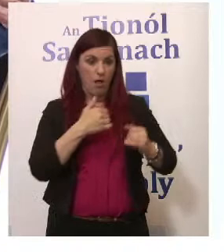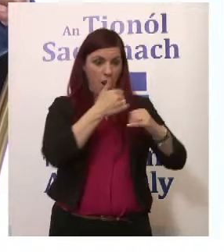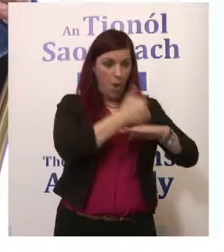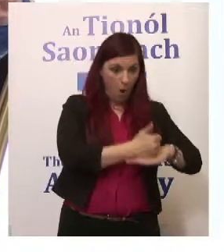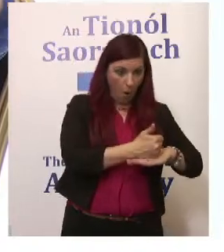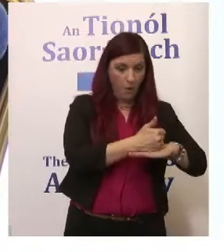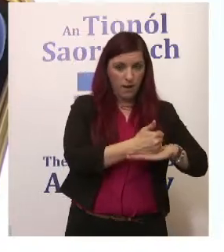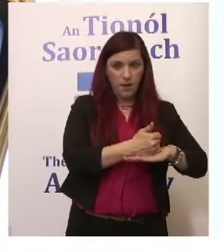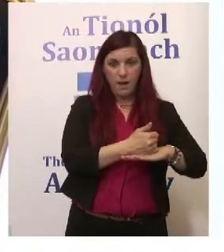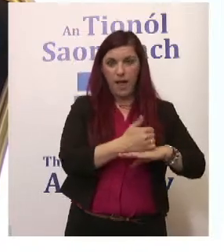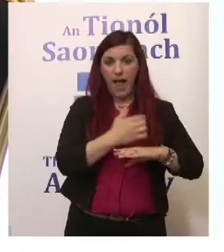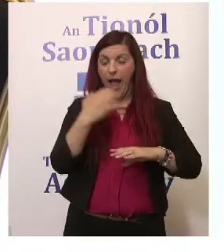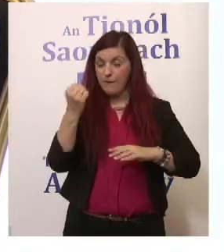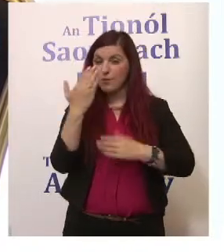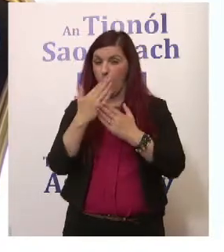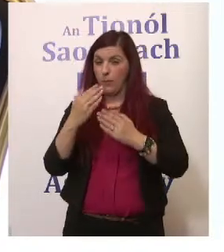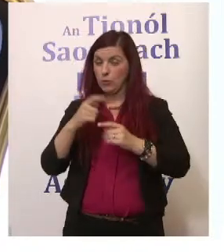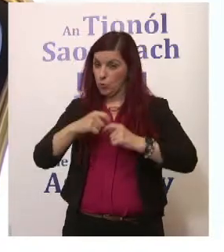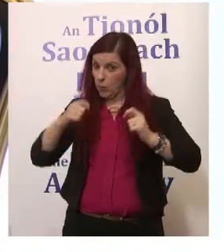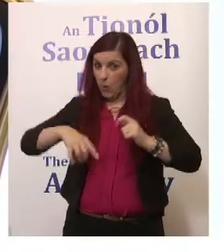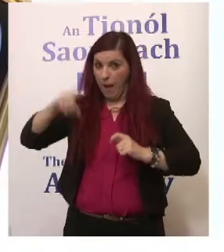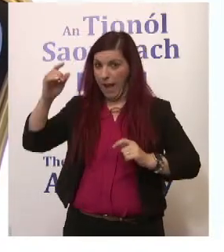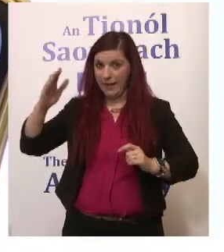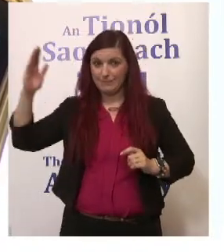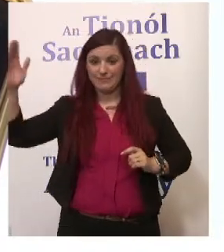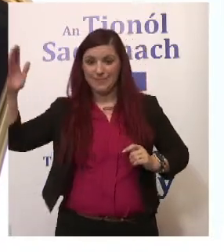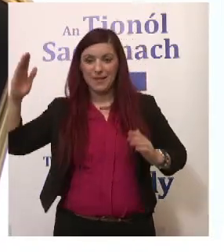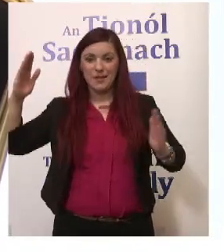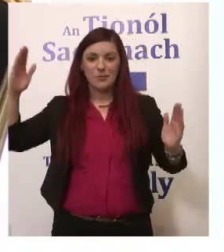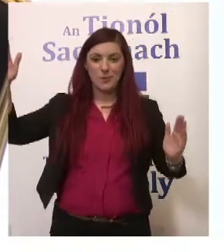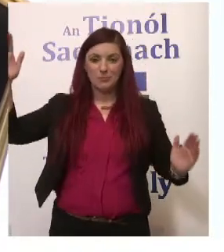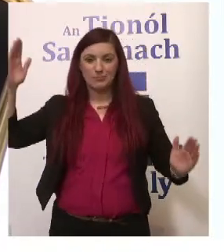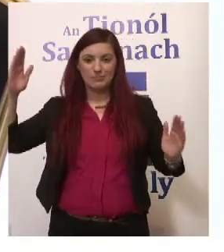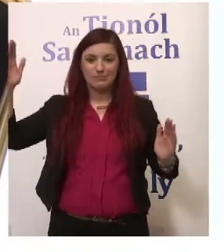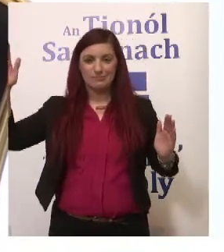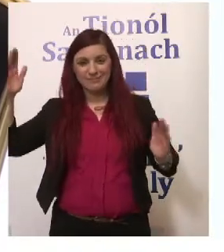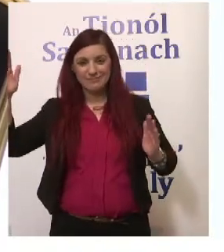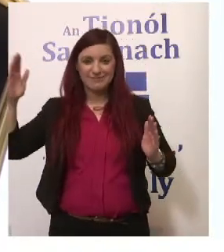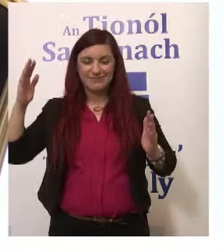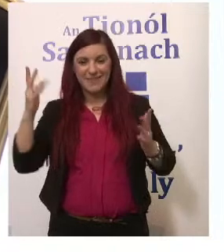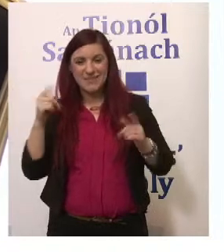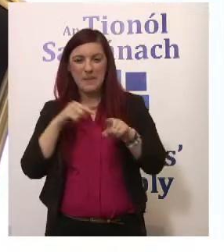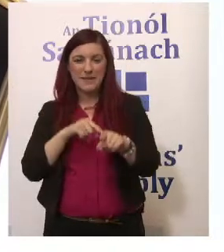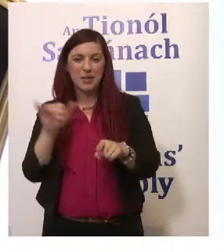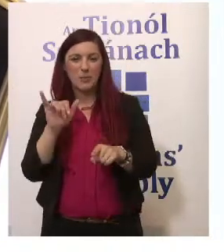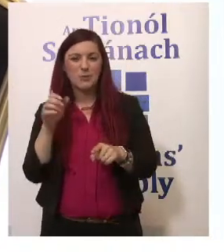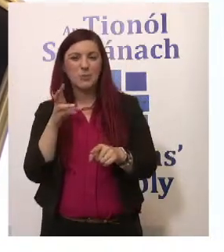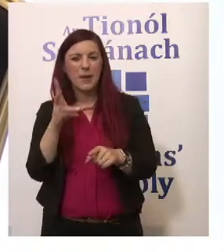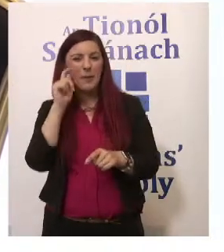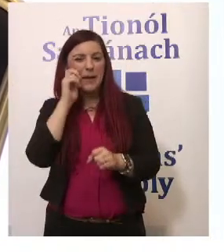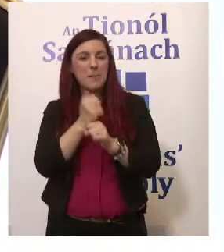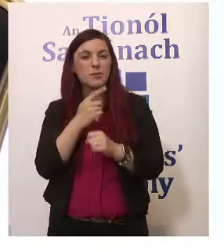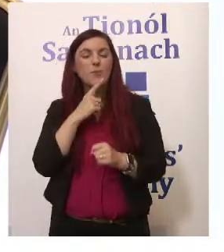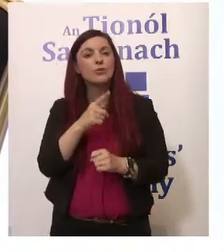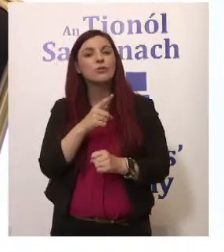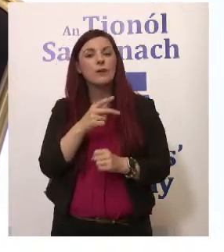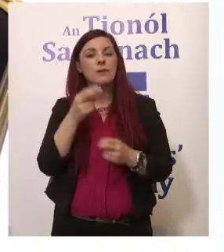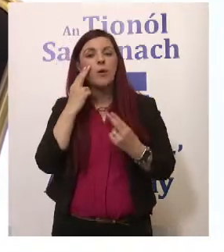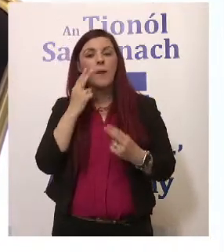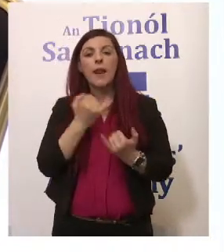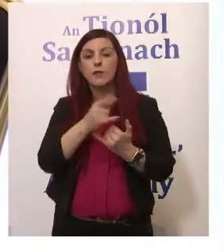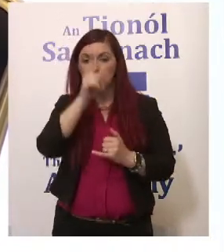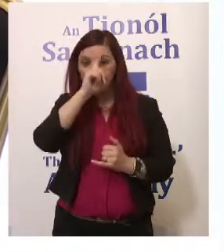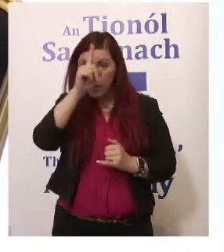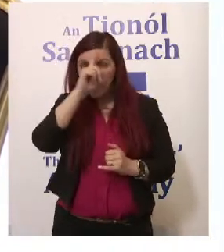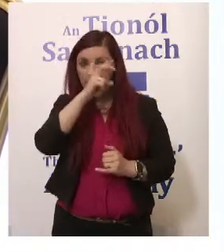really quite low, and the higher ends of the spectrum, which would be some of the Nordic countries, but Germany, France, for example,